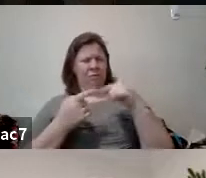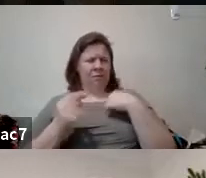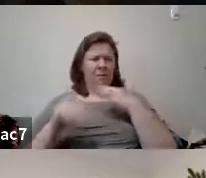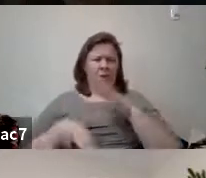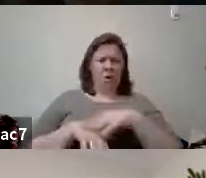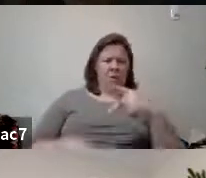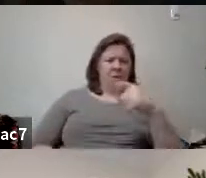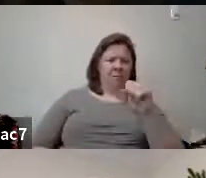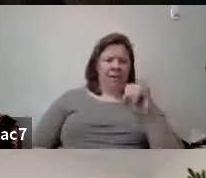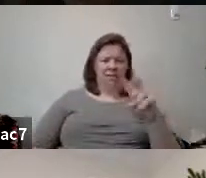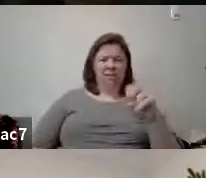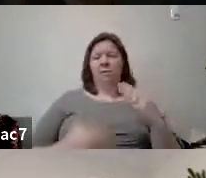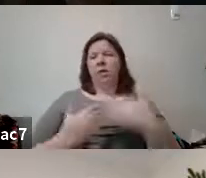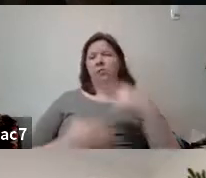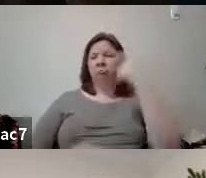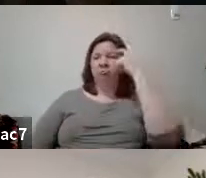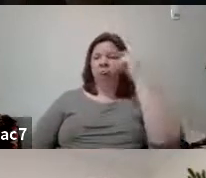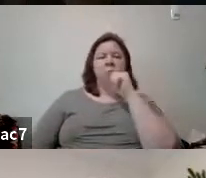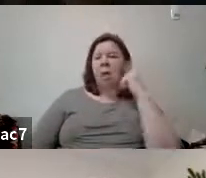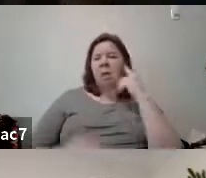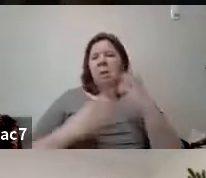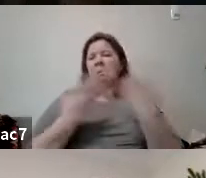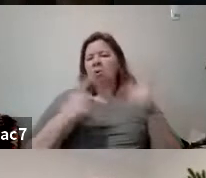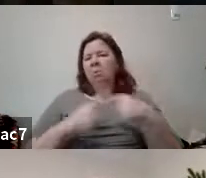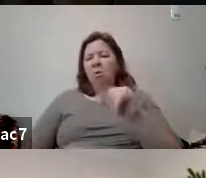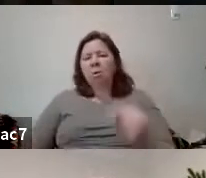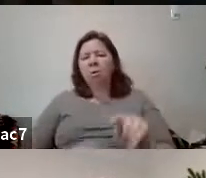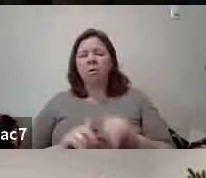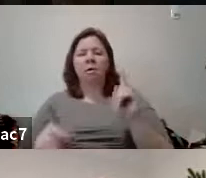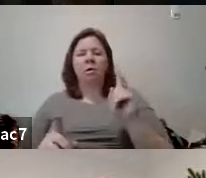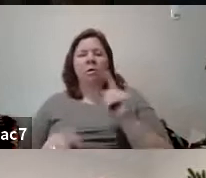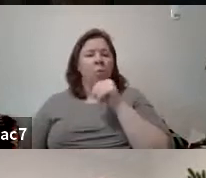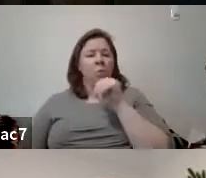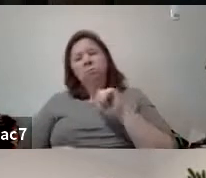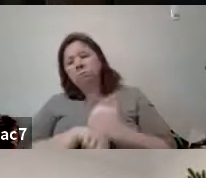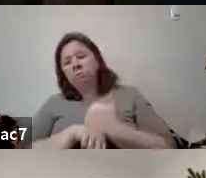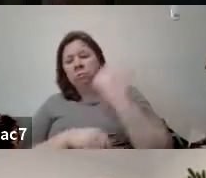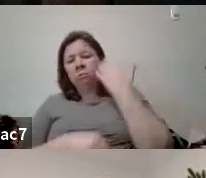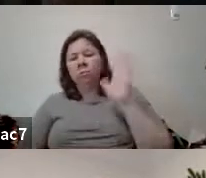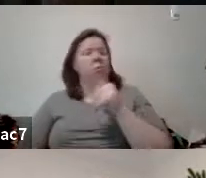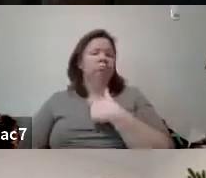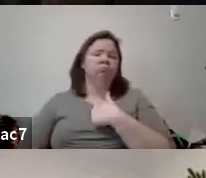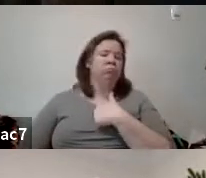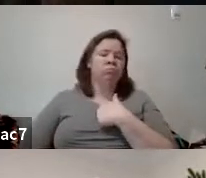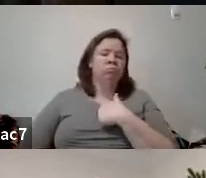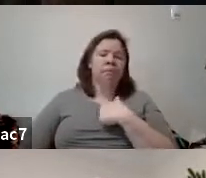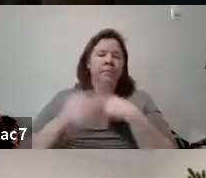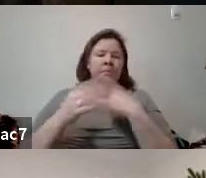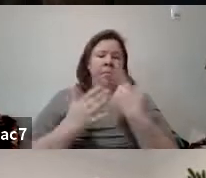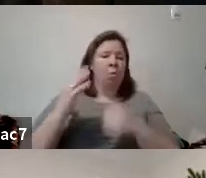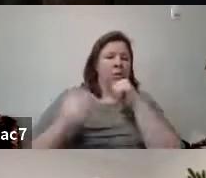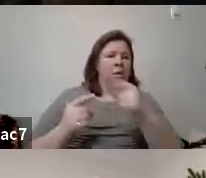is a no-brainer. So when my friend Orville Kerr in Jamaica told me about it, I signed up immediately because it was like, man, what's not to